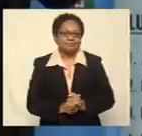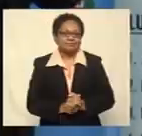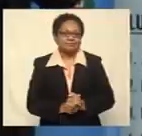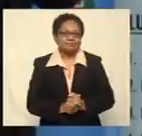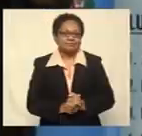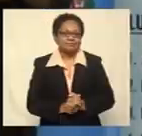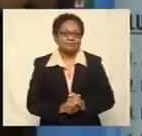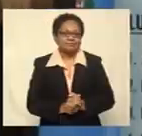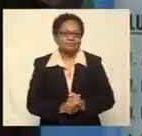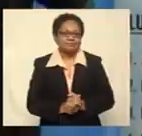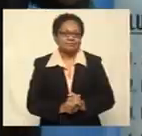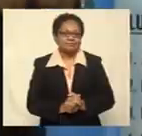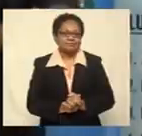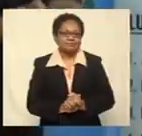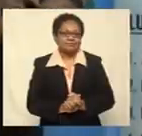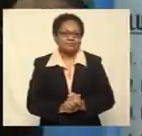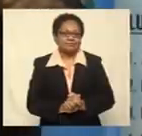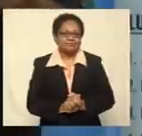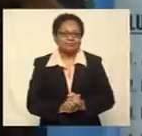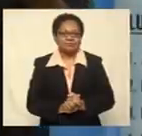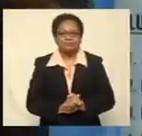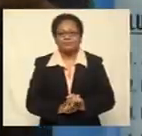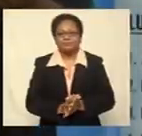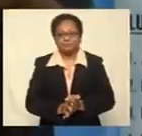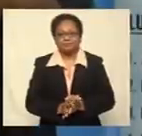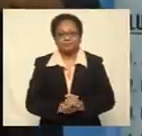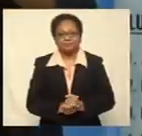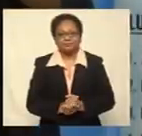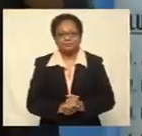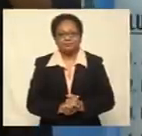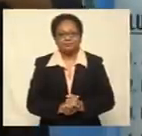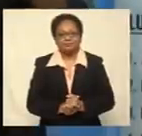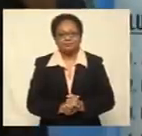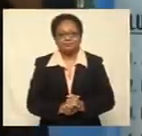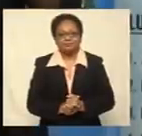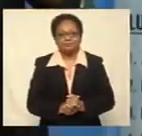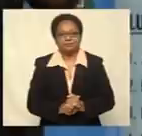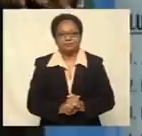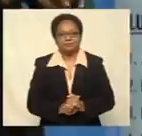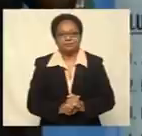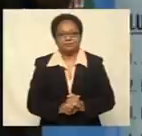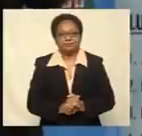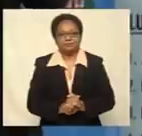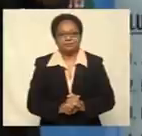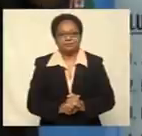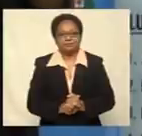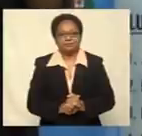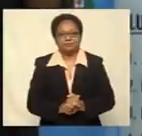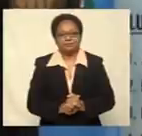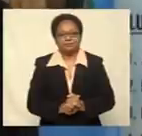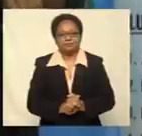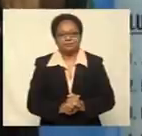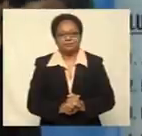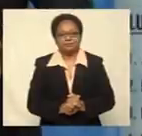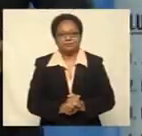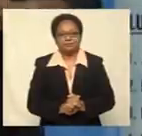of shift for the staff at Lautoka Hospital. Still, we are confident that we can manage.